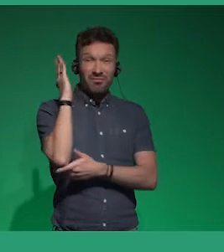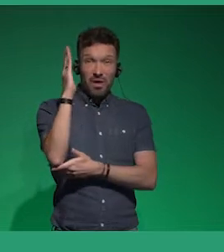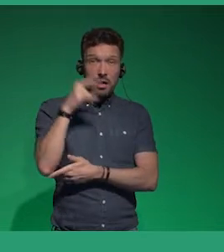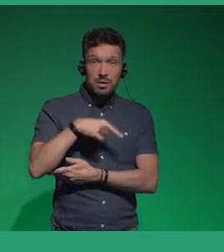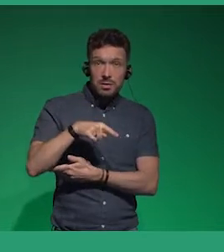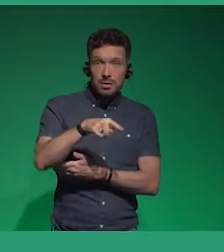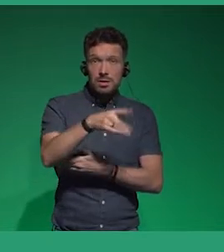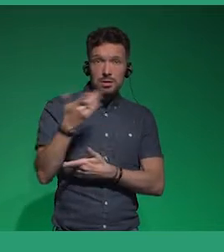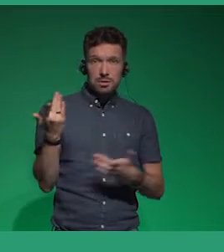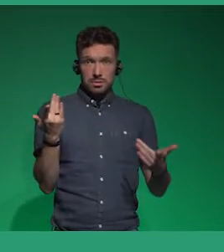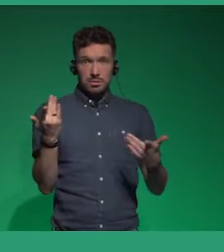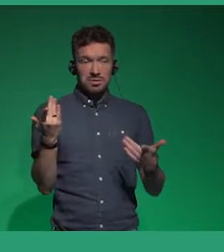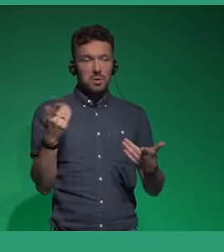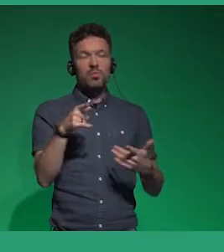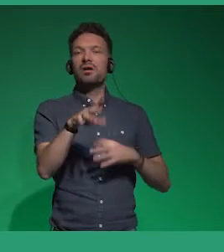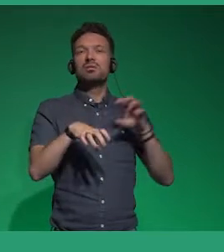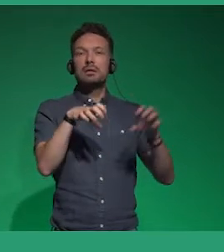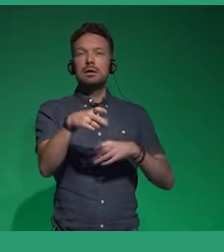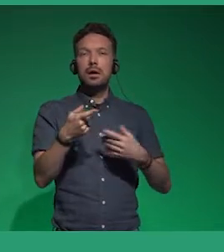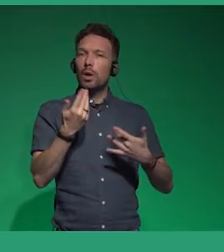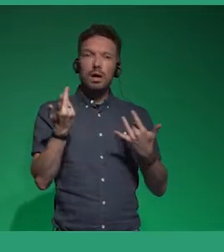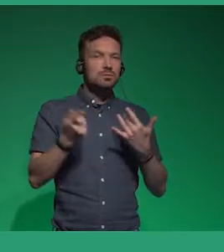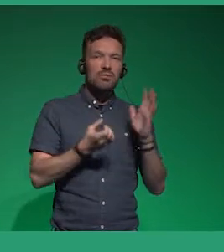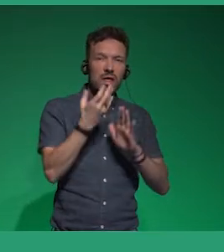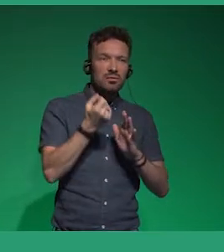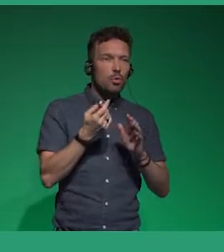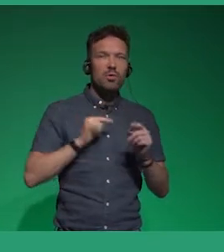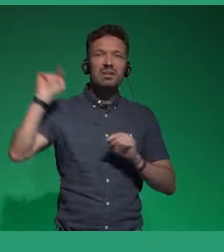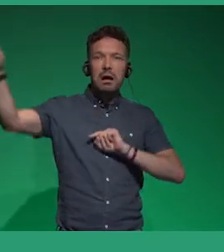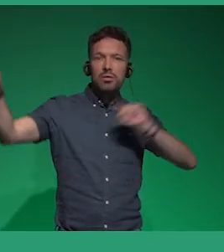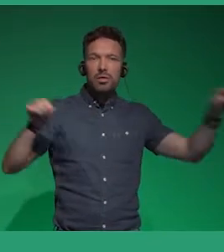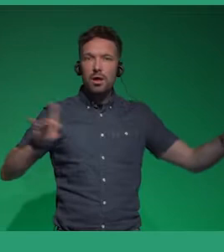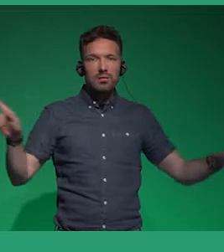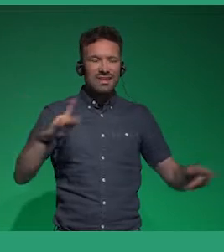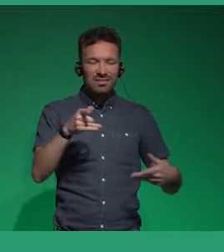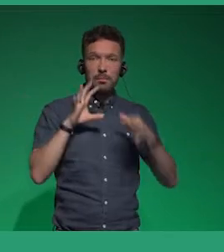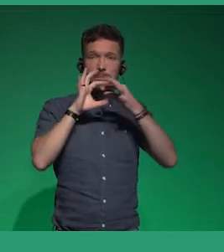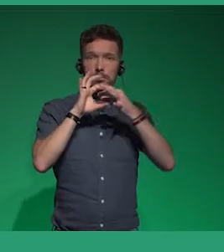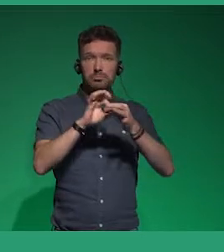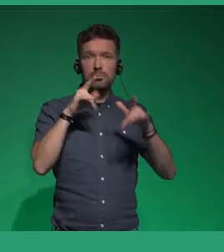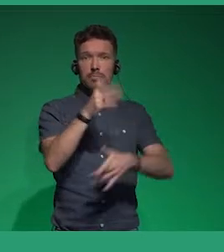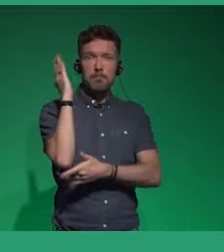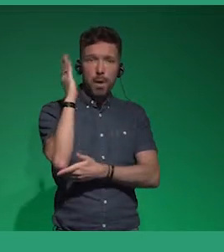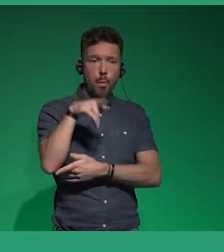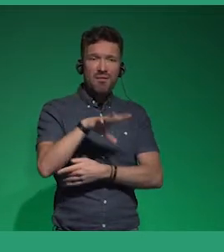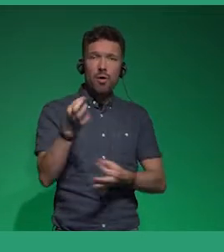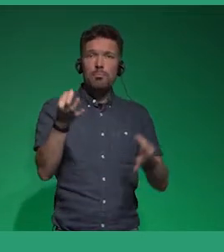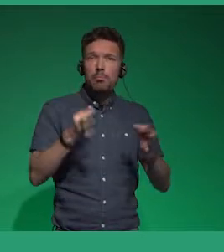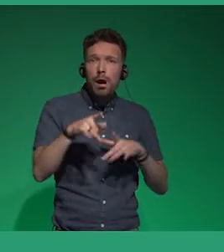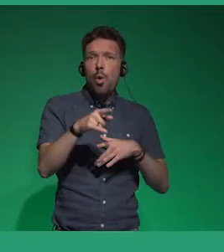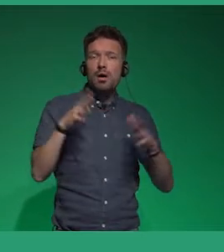cannot tolerate the climatic conditions outside, or they cannot find food and shelter